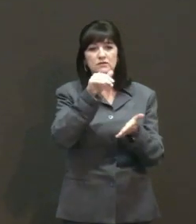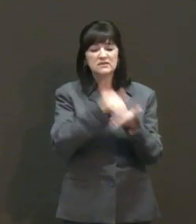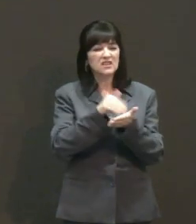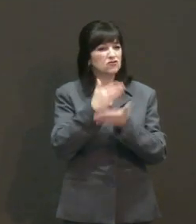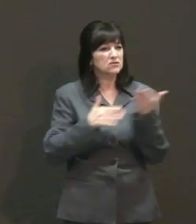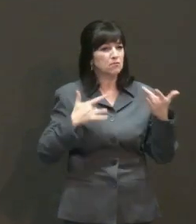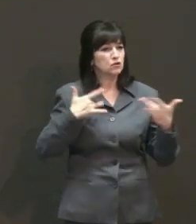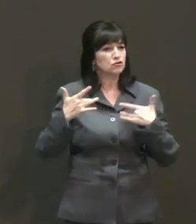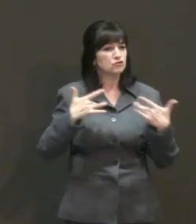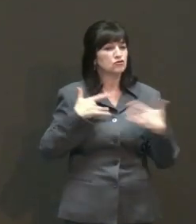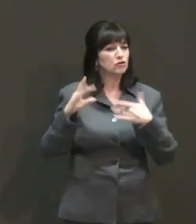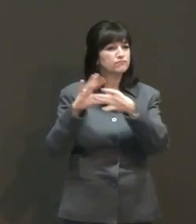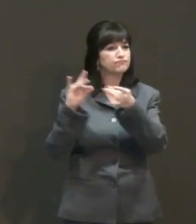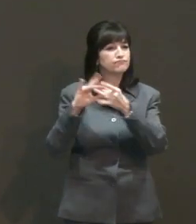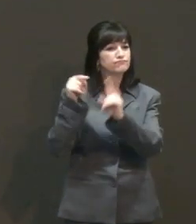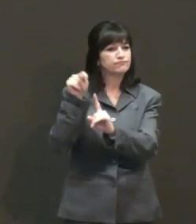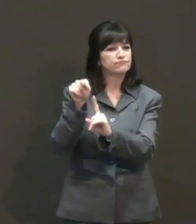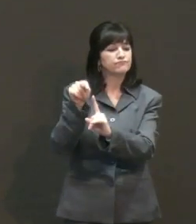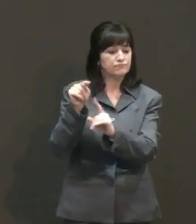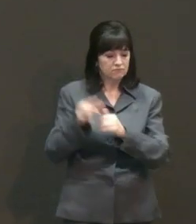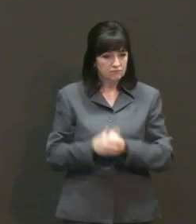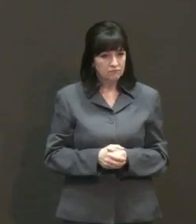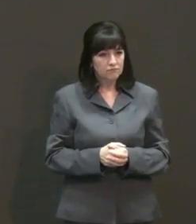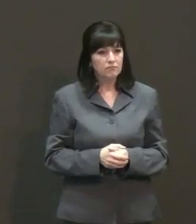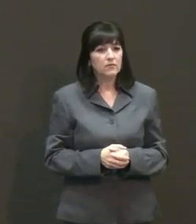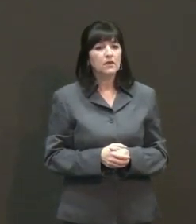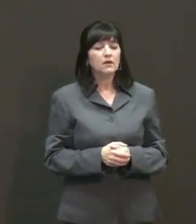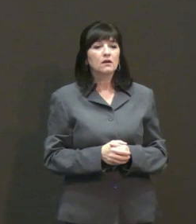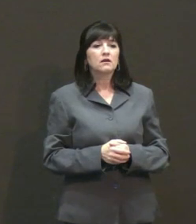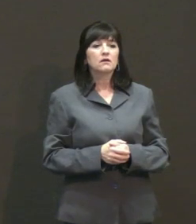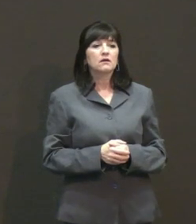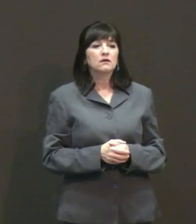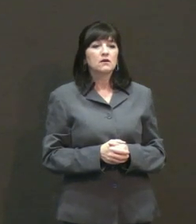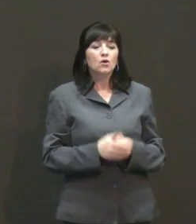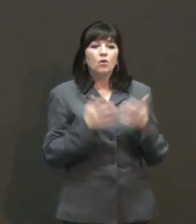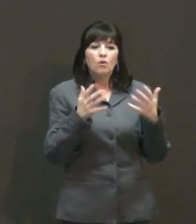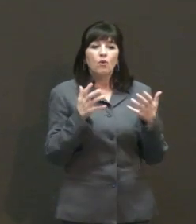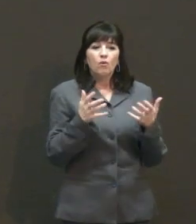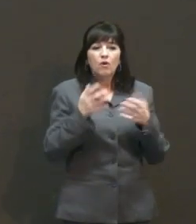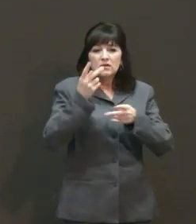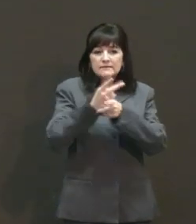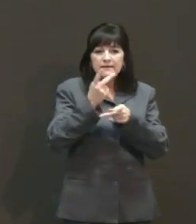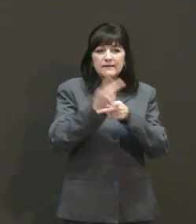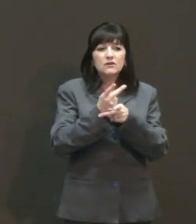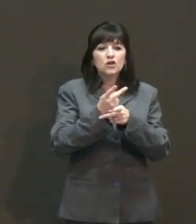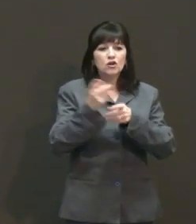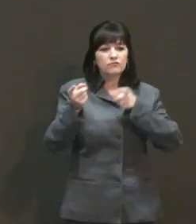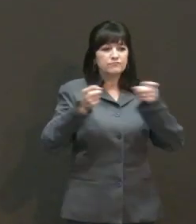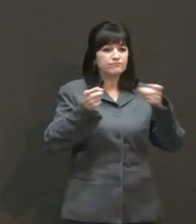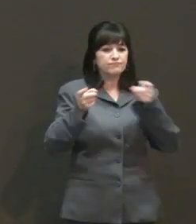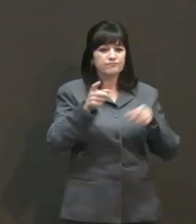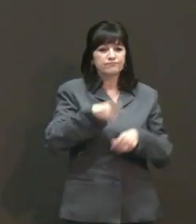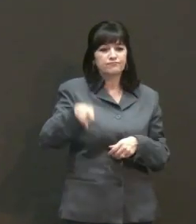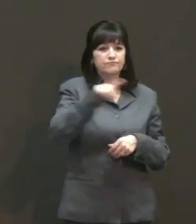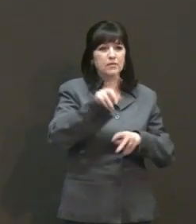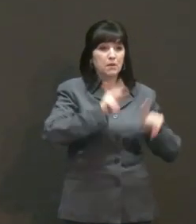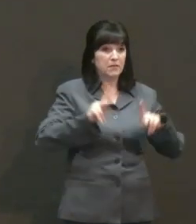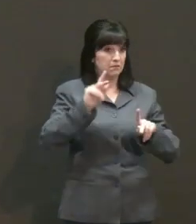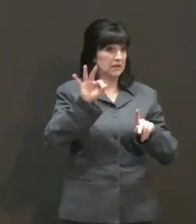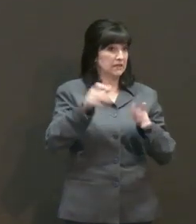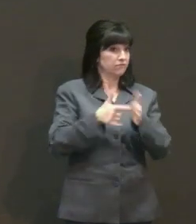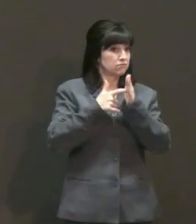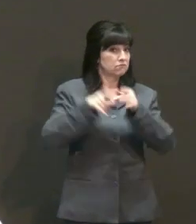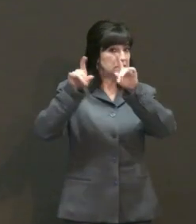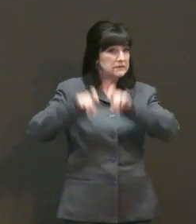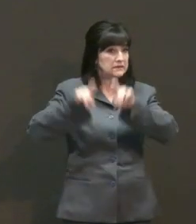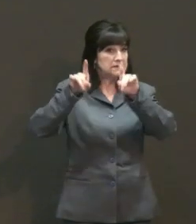testing capability will help us monitor those facilities better with the quicker turnarounds in the rapid testing.